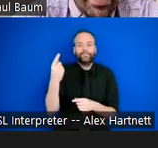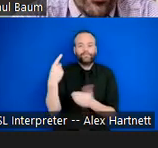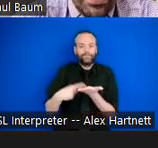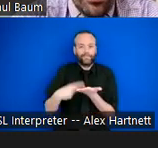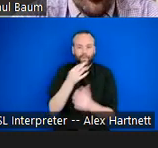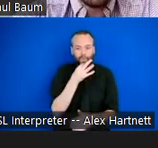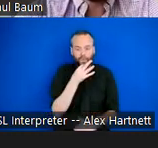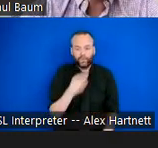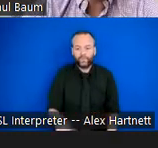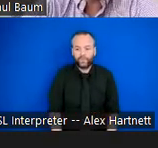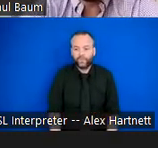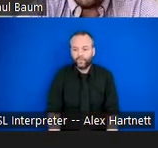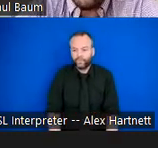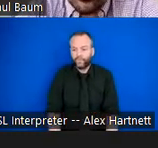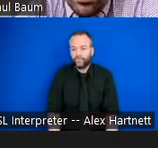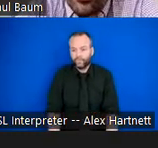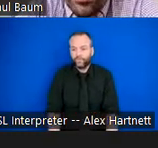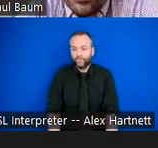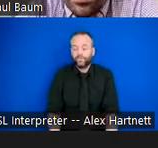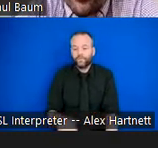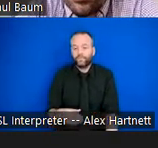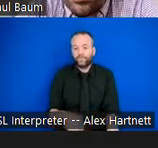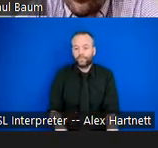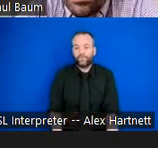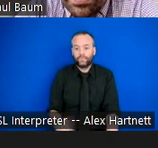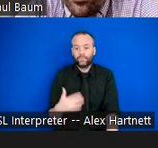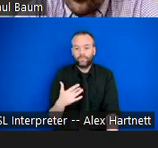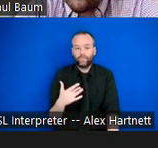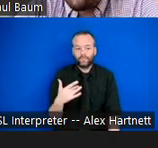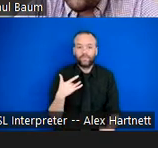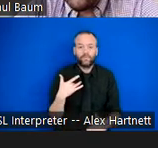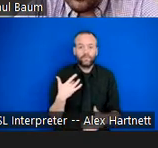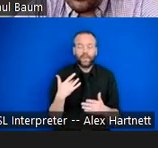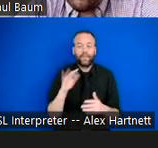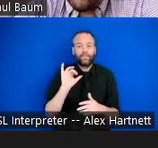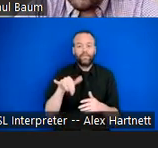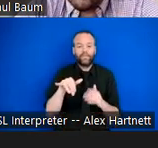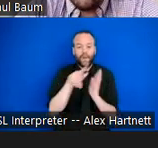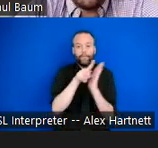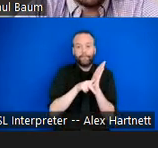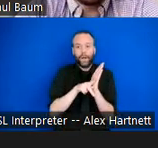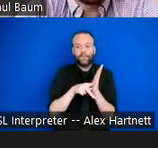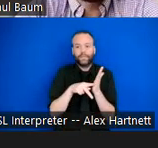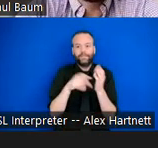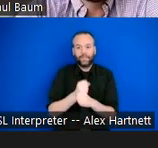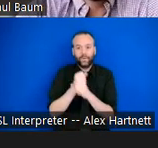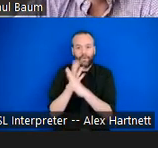specifically been related with lower levels of depression and increased levels of self-esteem for LGBTQ plus youth.